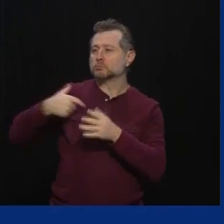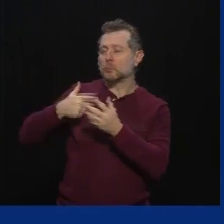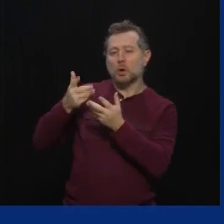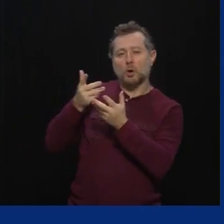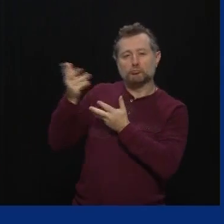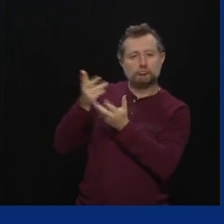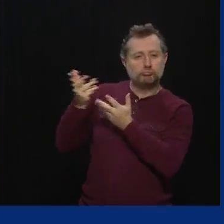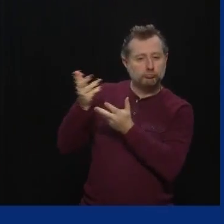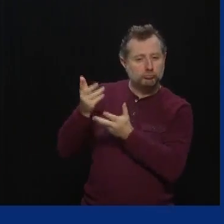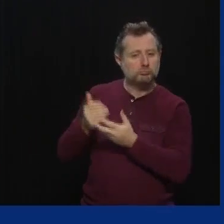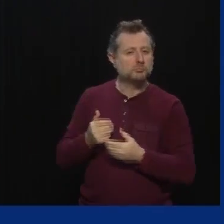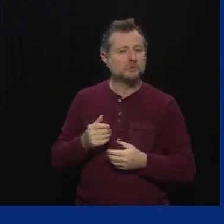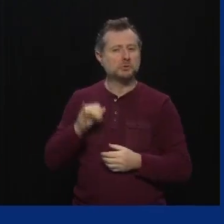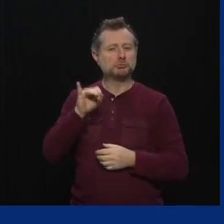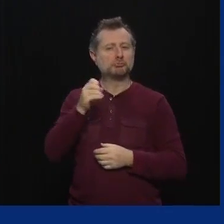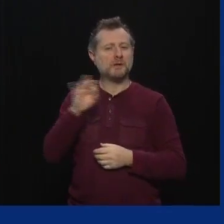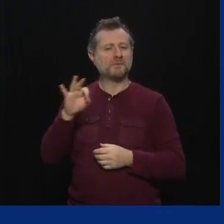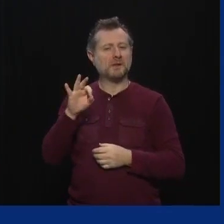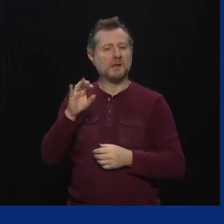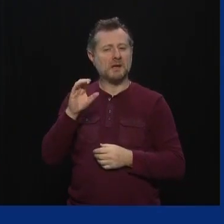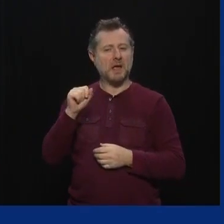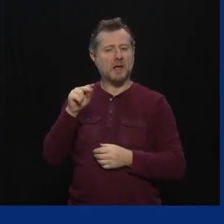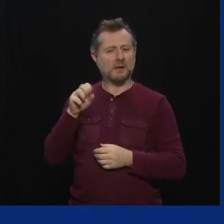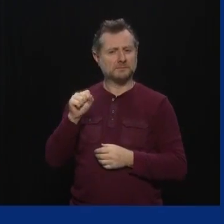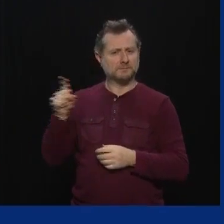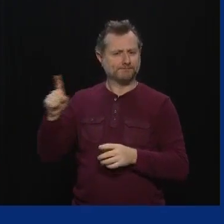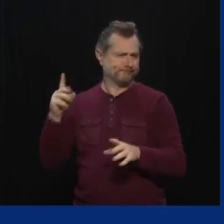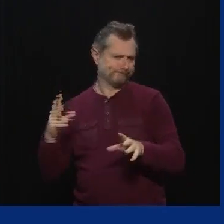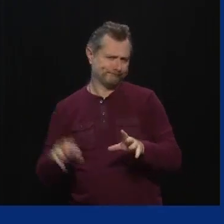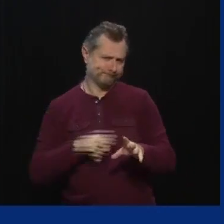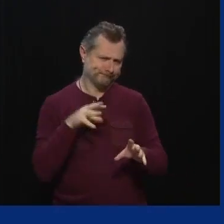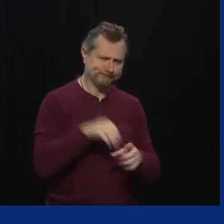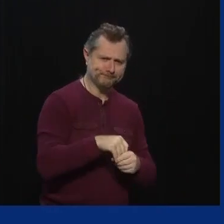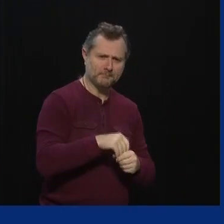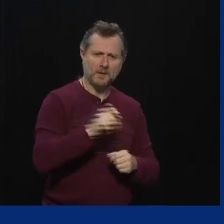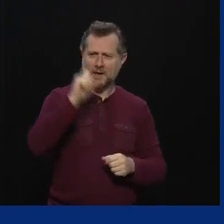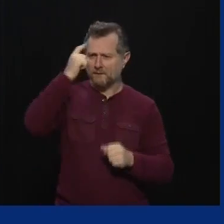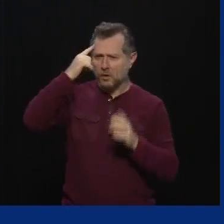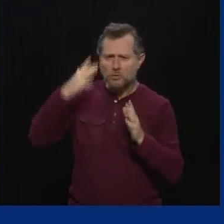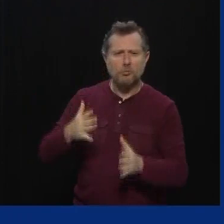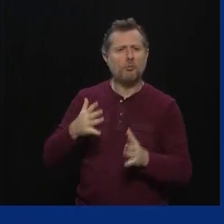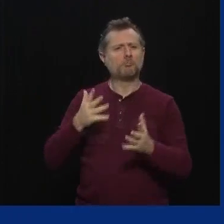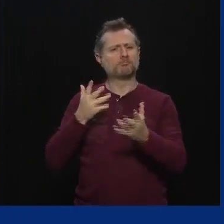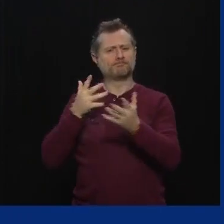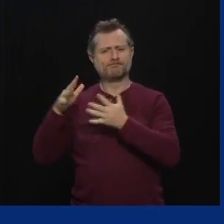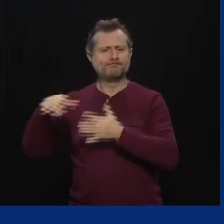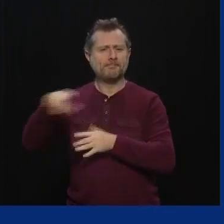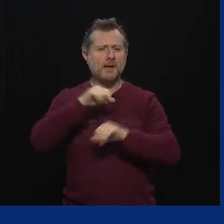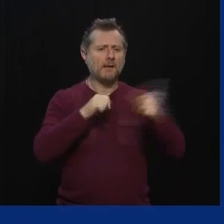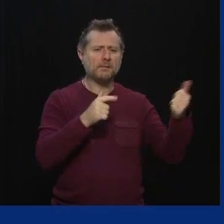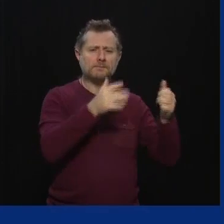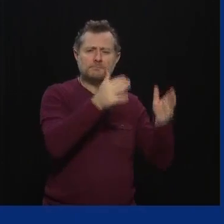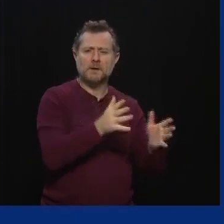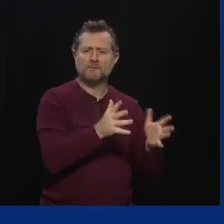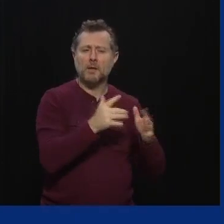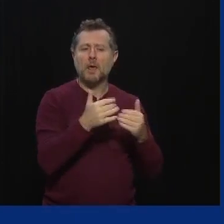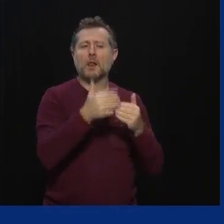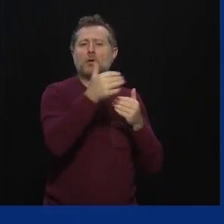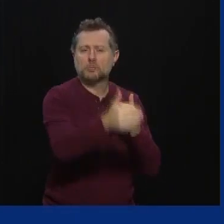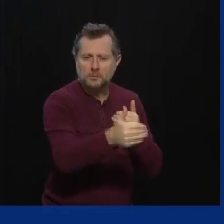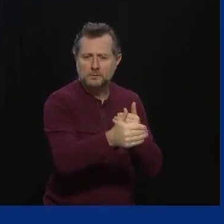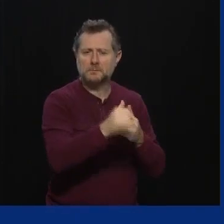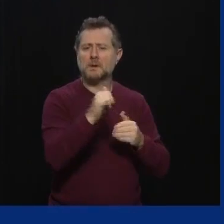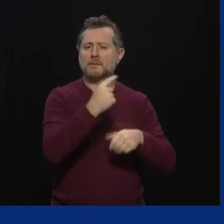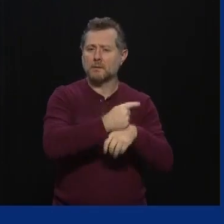very engaged with the governors, as well as a separate conversation we had later in the day where we talked about the vaccine rollout, but he gave me some very